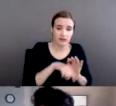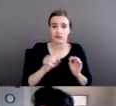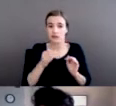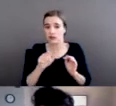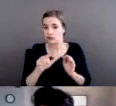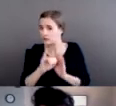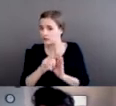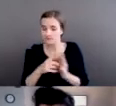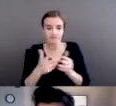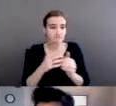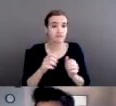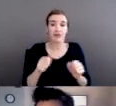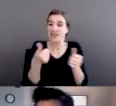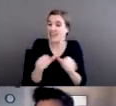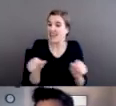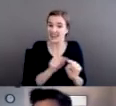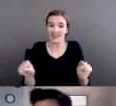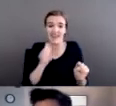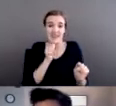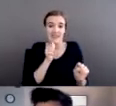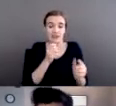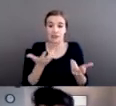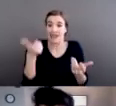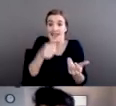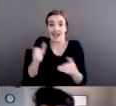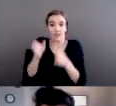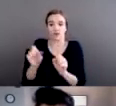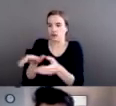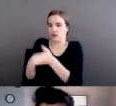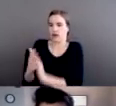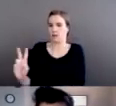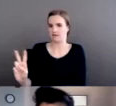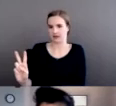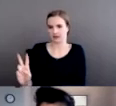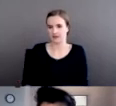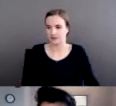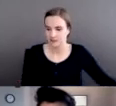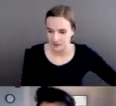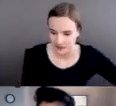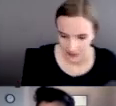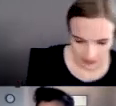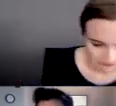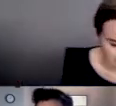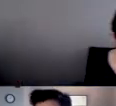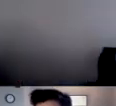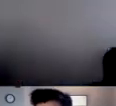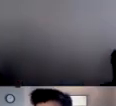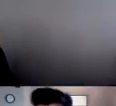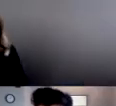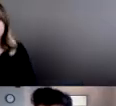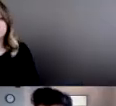age. So basically anybody can be a potential victim. So the absence